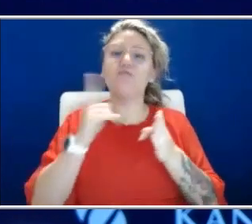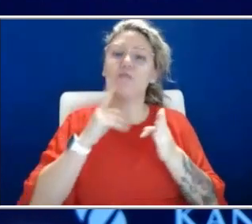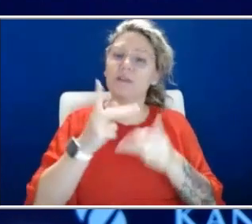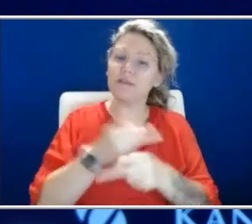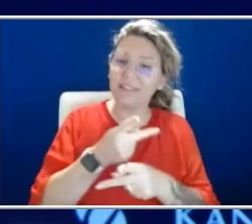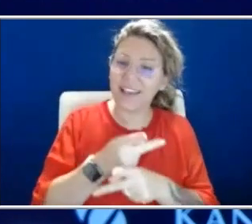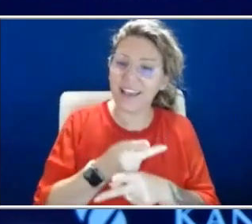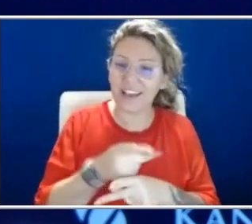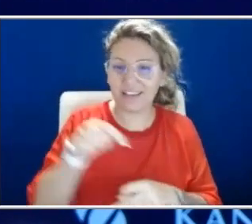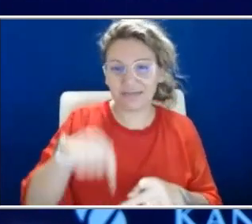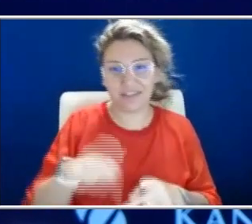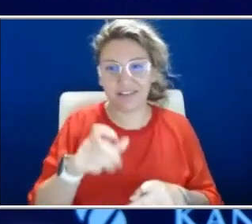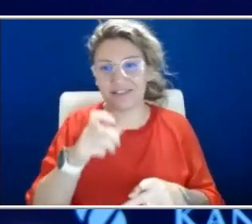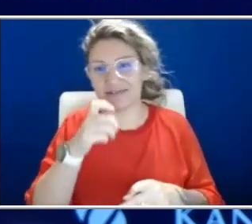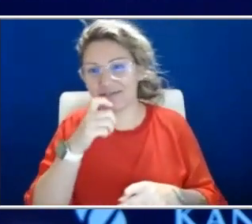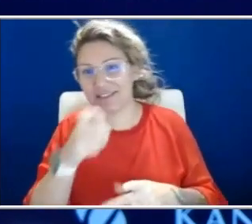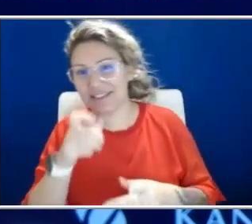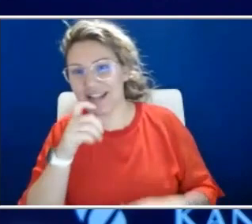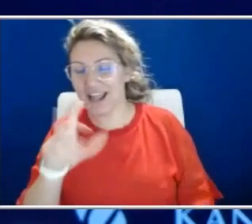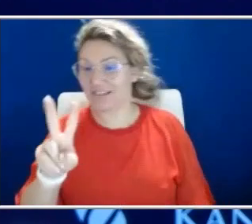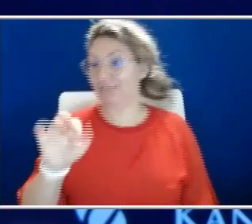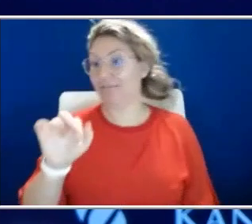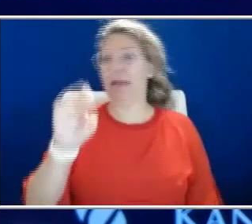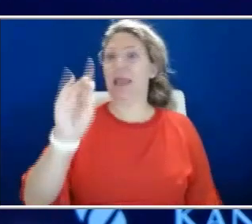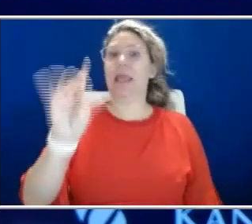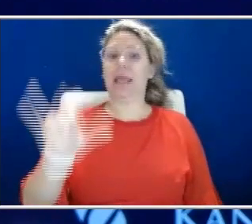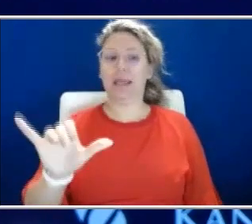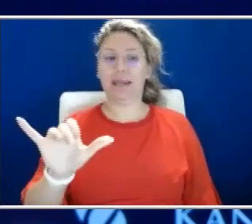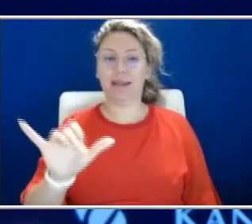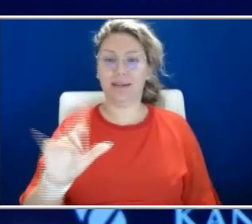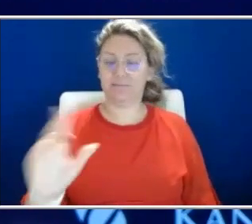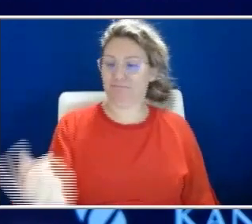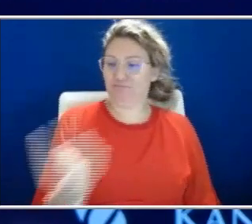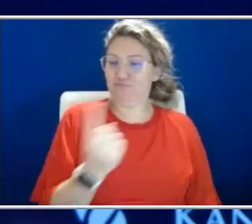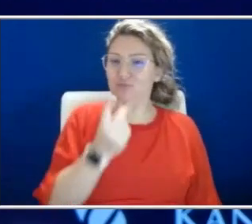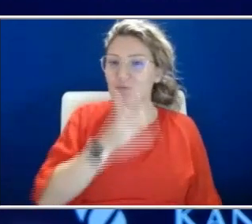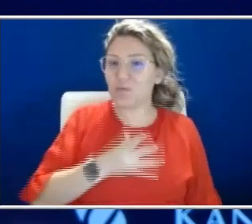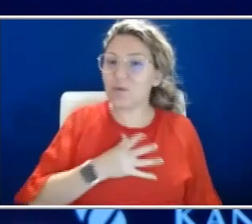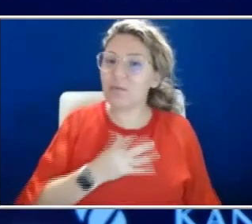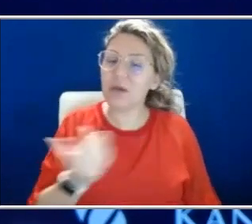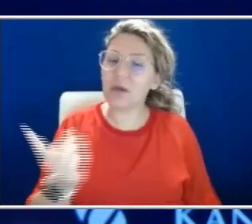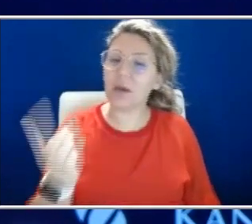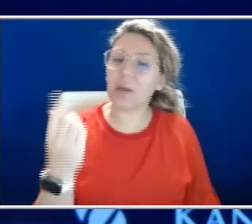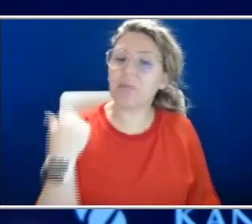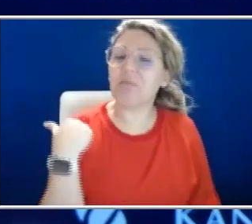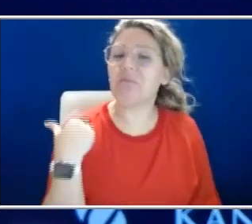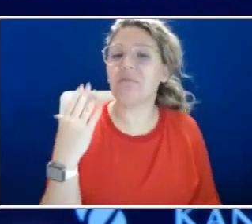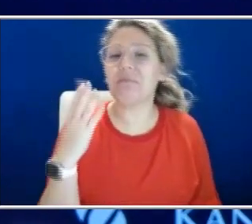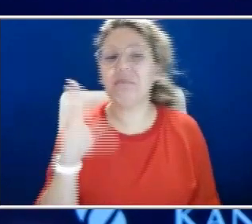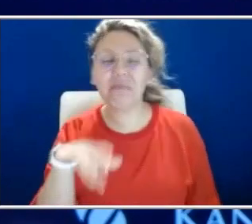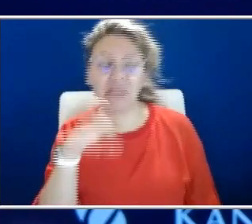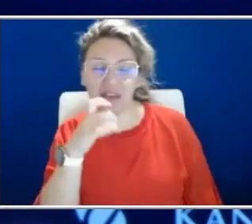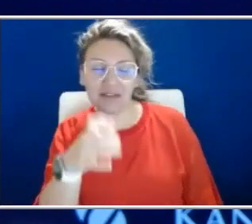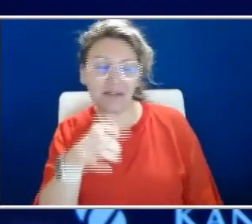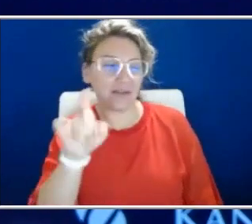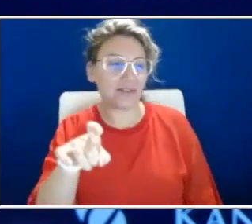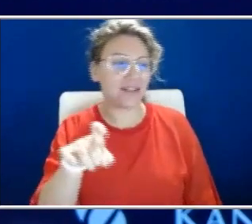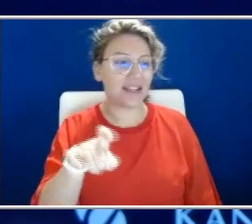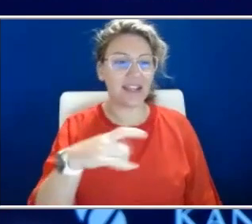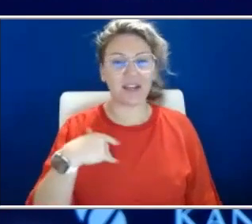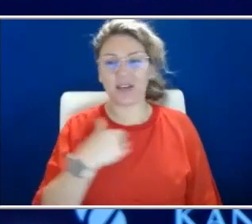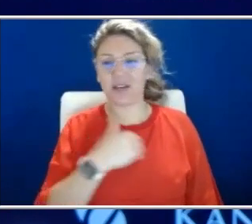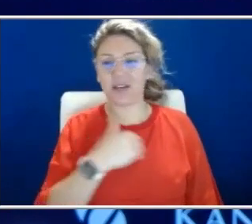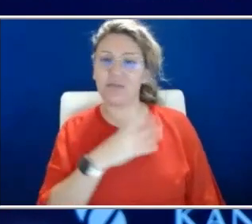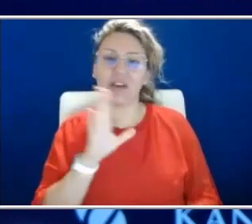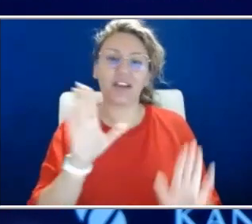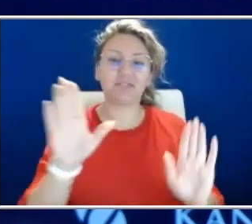is not vanity. Some women will come to me and say, I don't really need breast reconstruction, that's just vain. And I